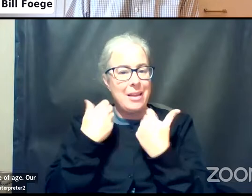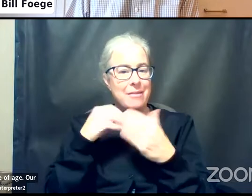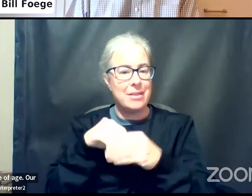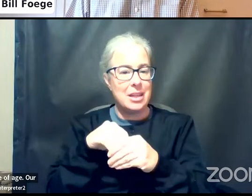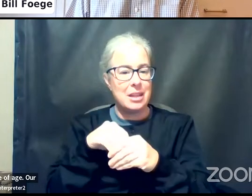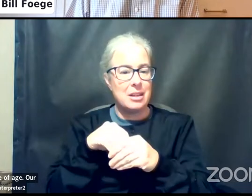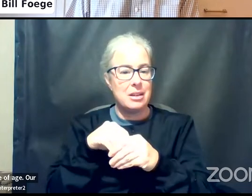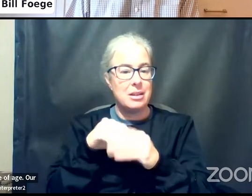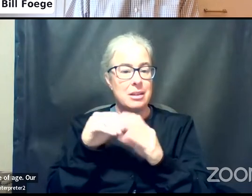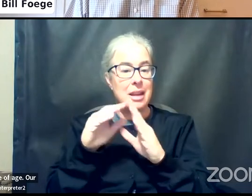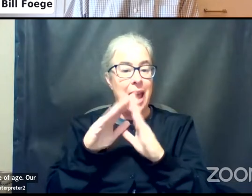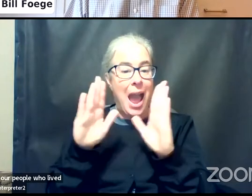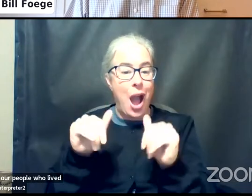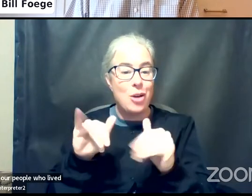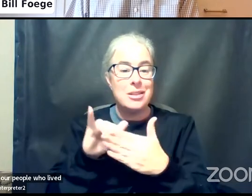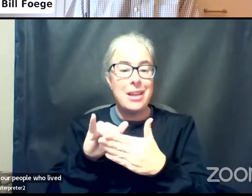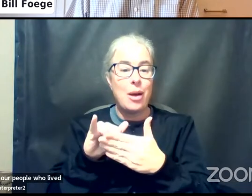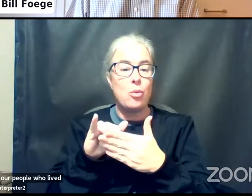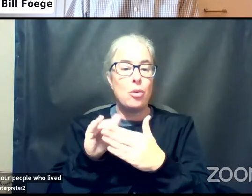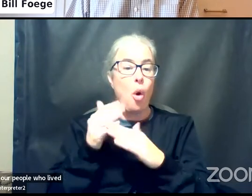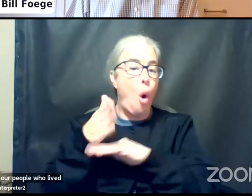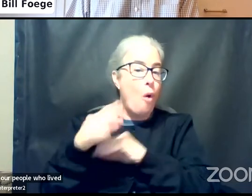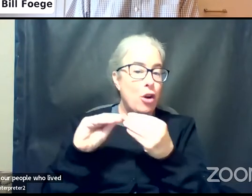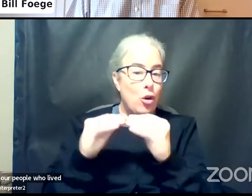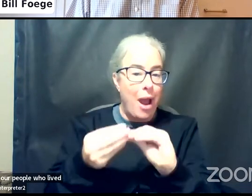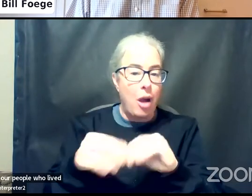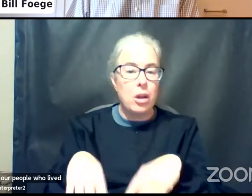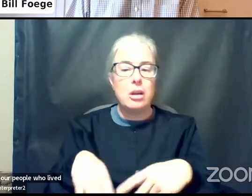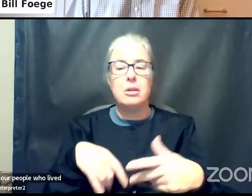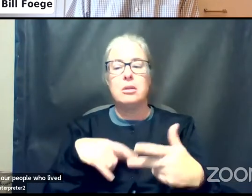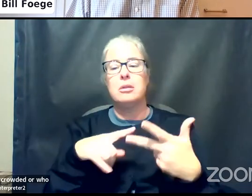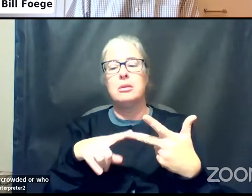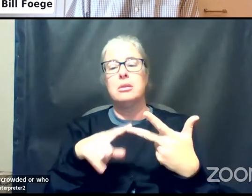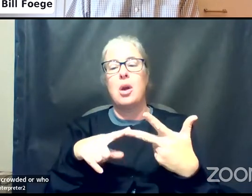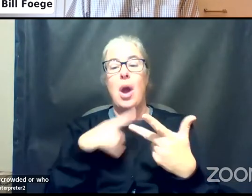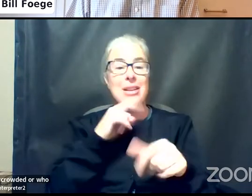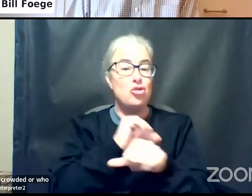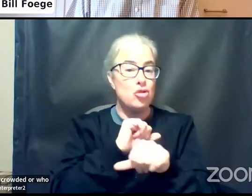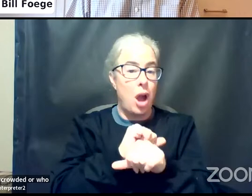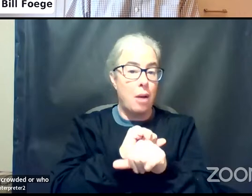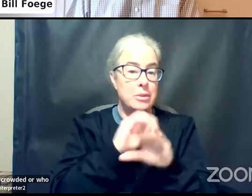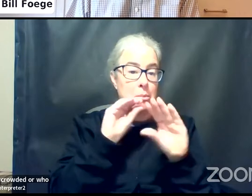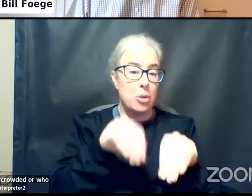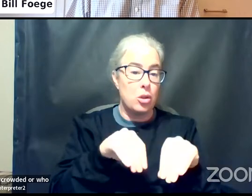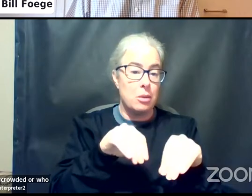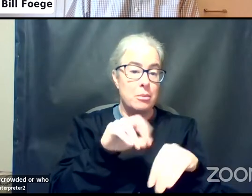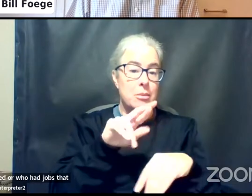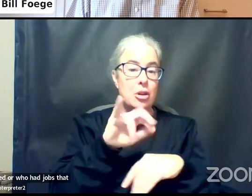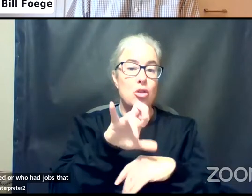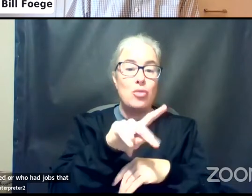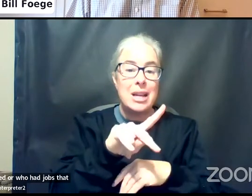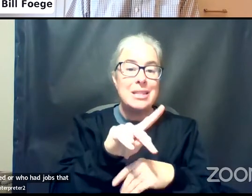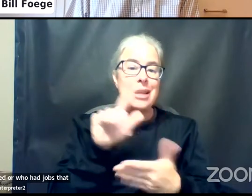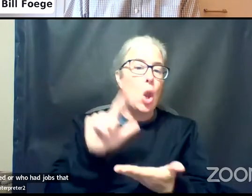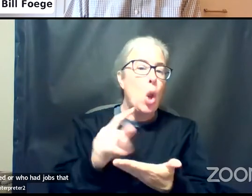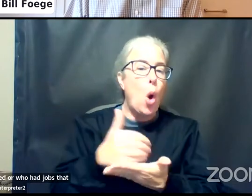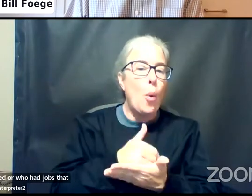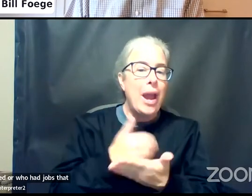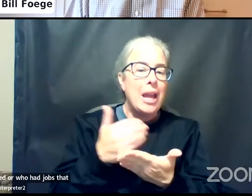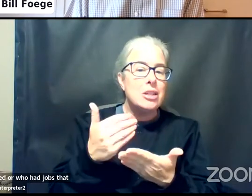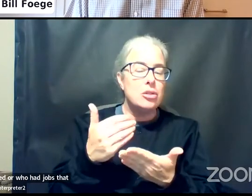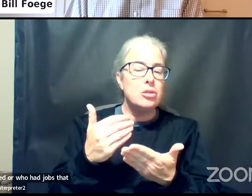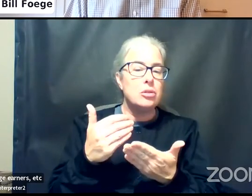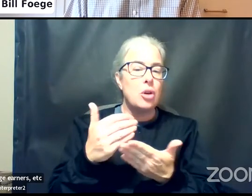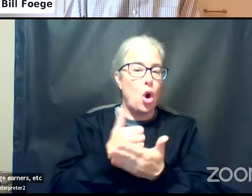in houses that were overcrowded or who had jobs that put them at risk low wage earners Etc